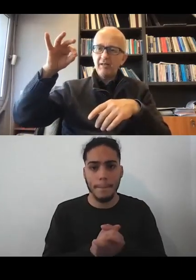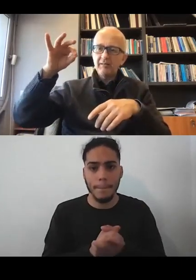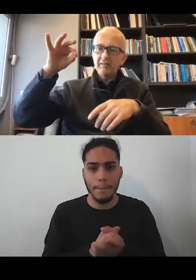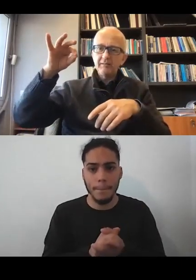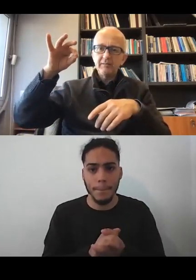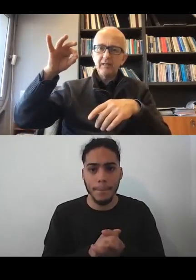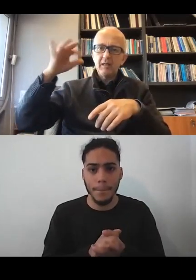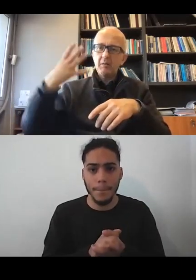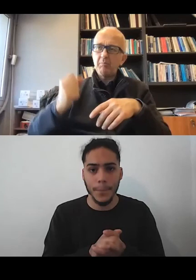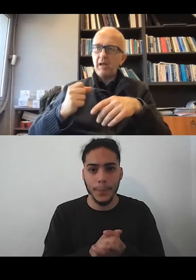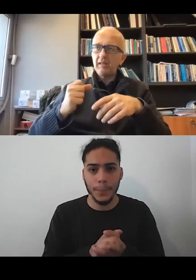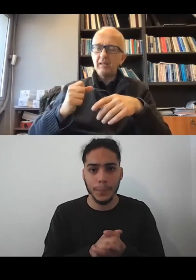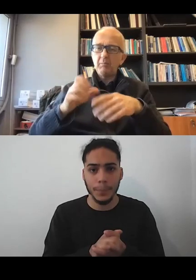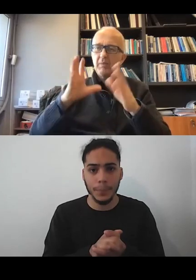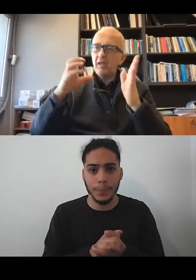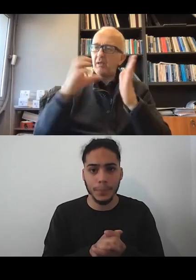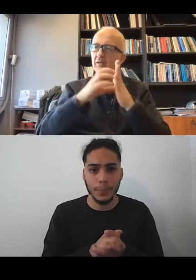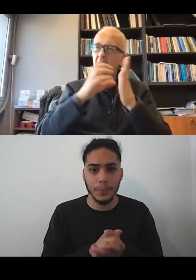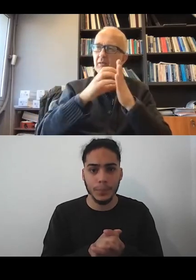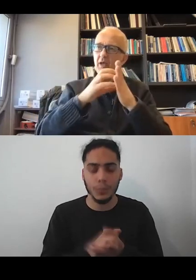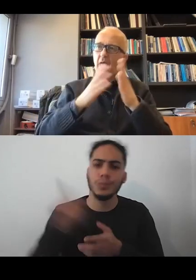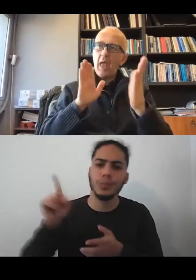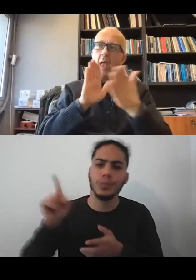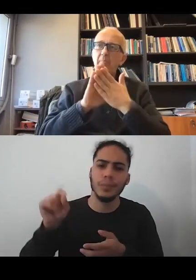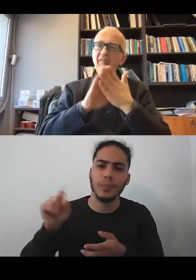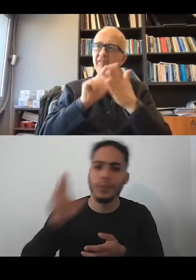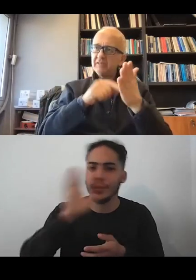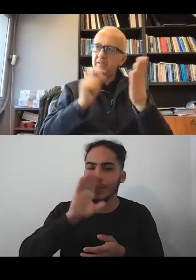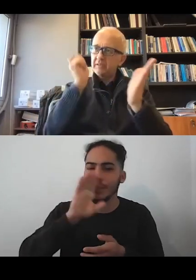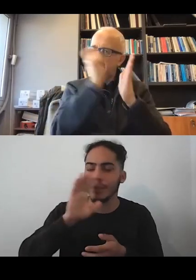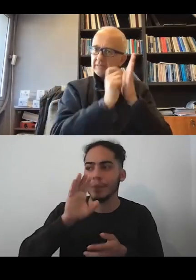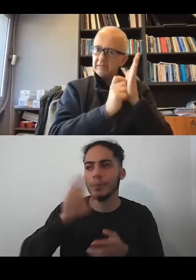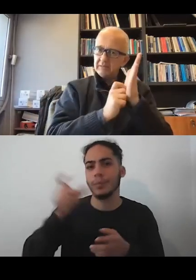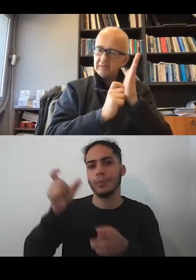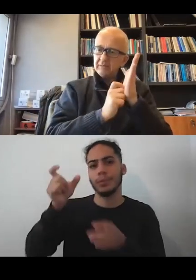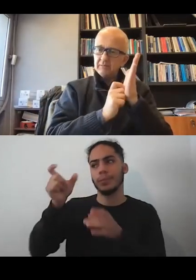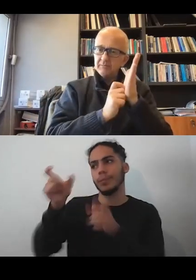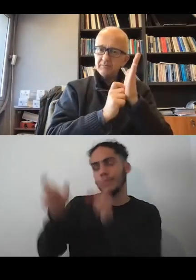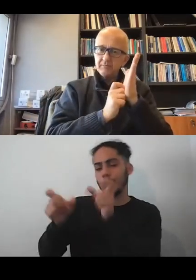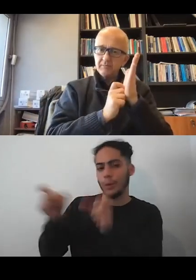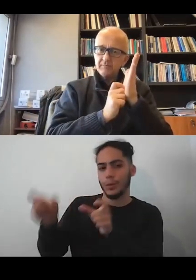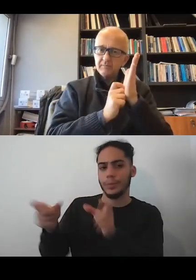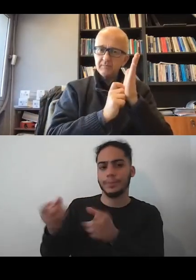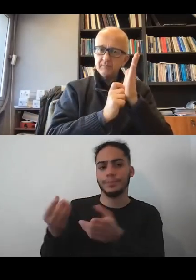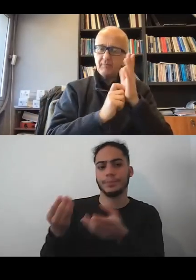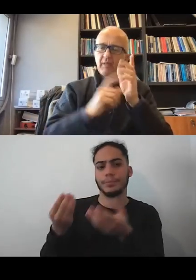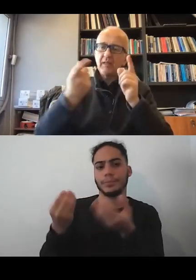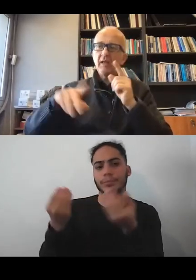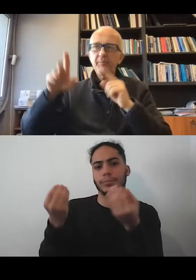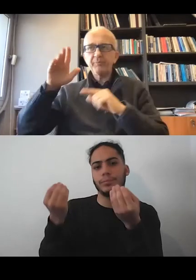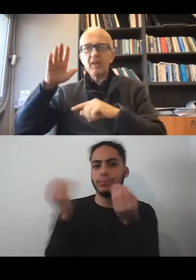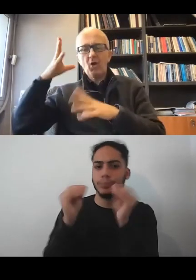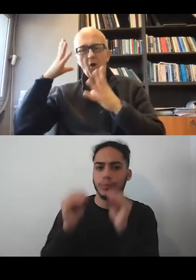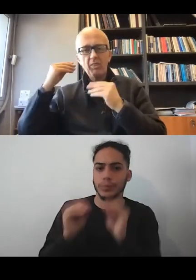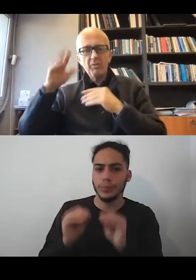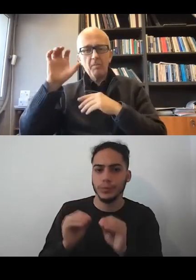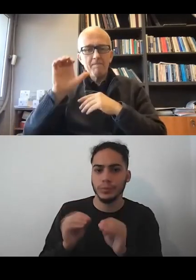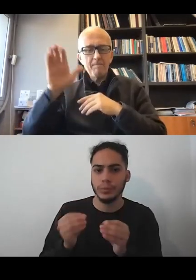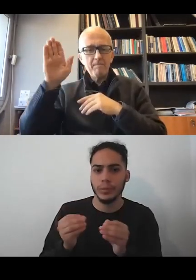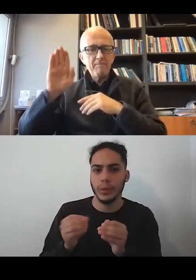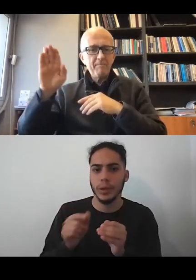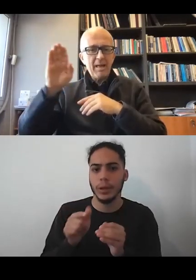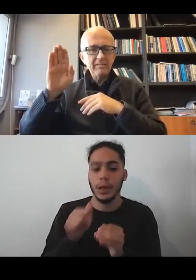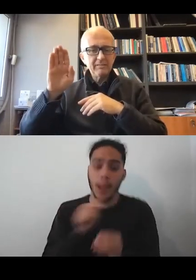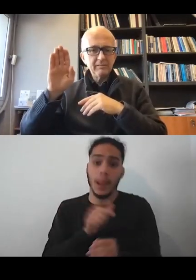And also, if people fill in the questionnaire, they are asked to give their